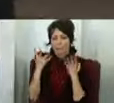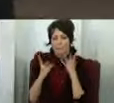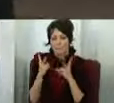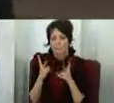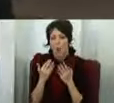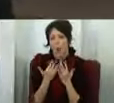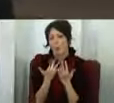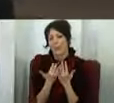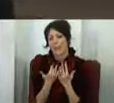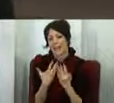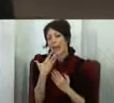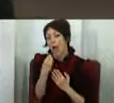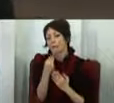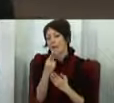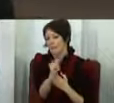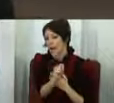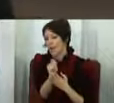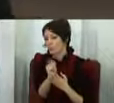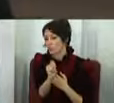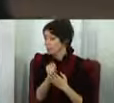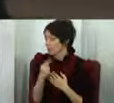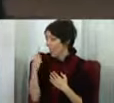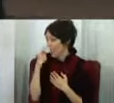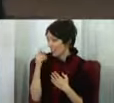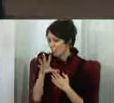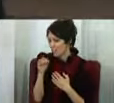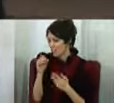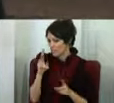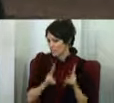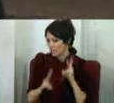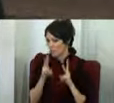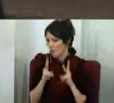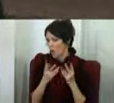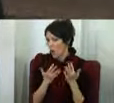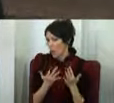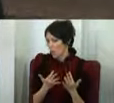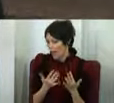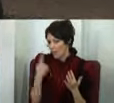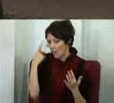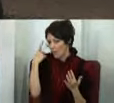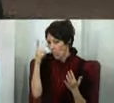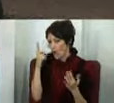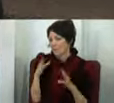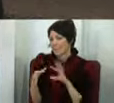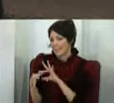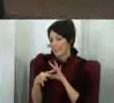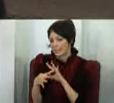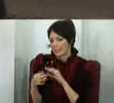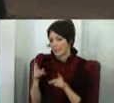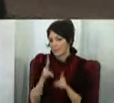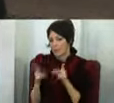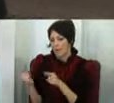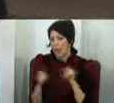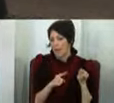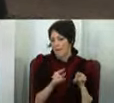outside, Joseph? About 50 of our folks talking to the arriving Olympic tourists and a couple of hundred screaming